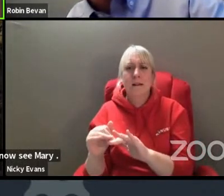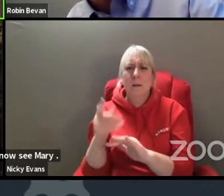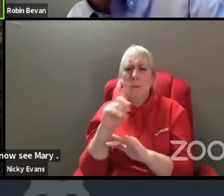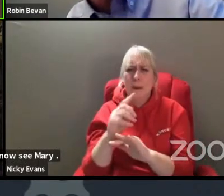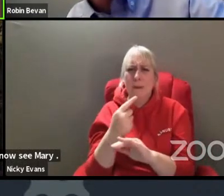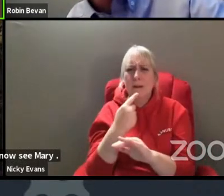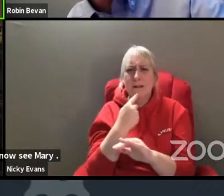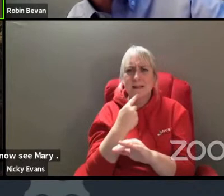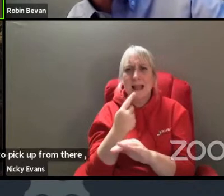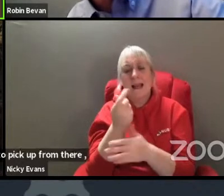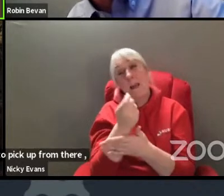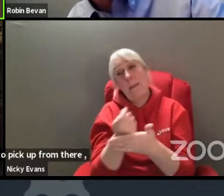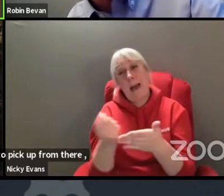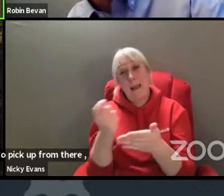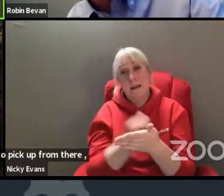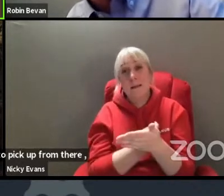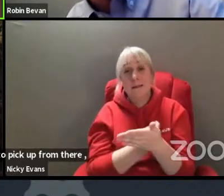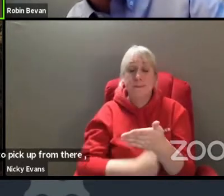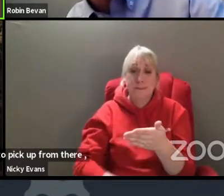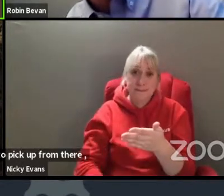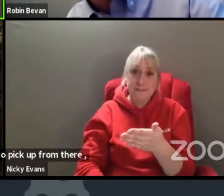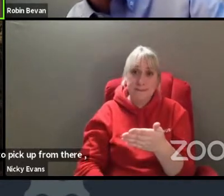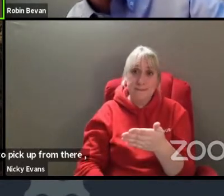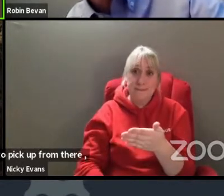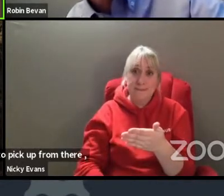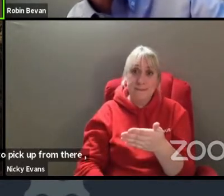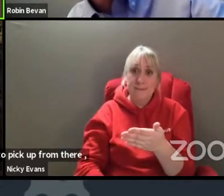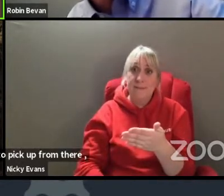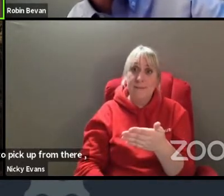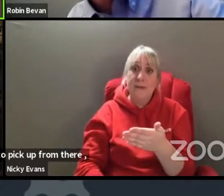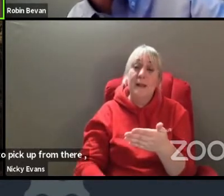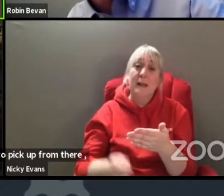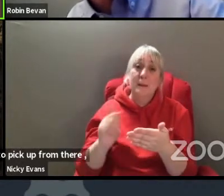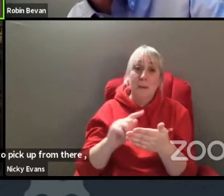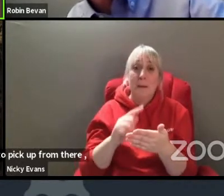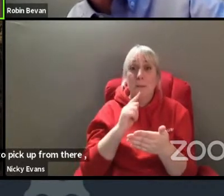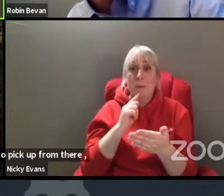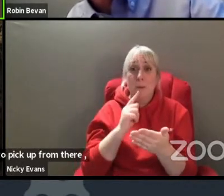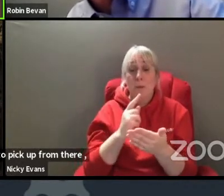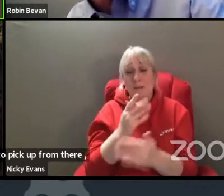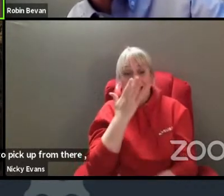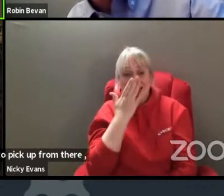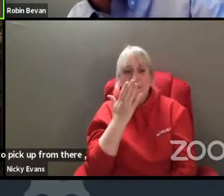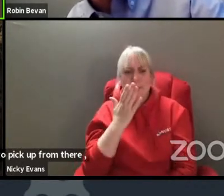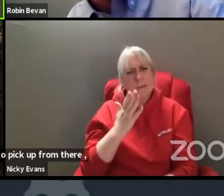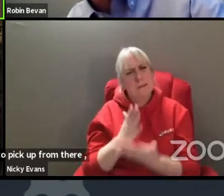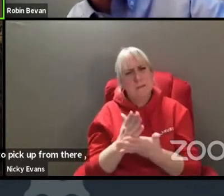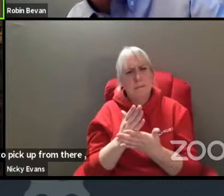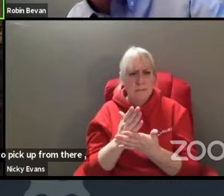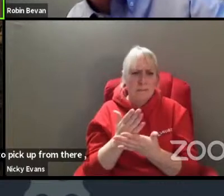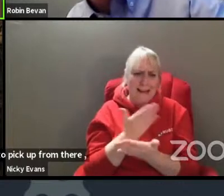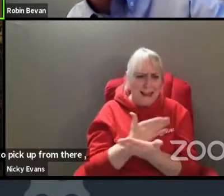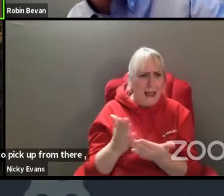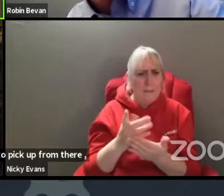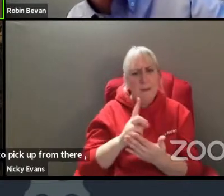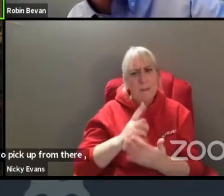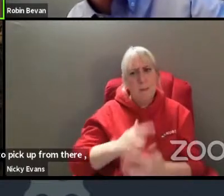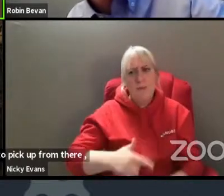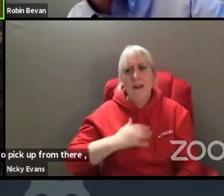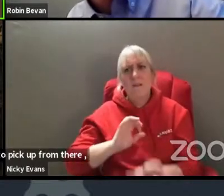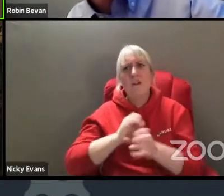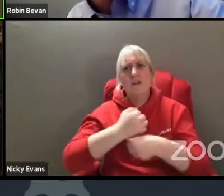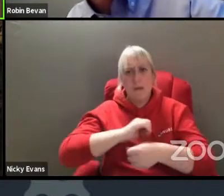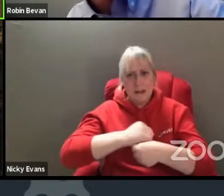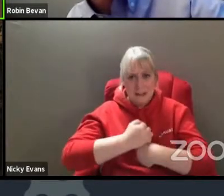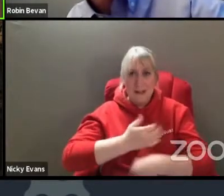saying ballot. And so whilst people are saying that, they're obviously getting frustrated. I thought I would just answer that, that